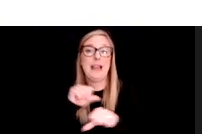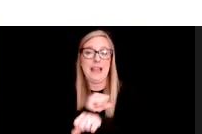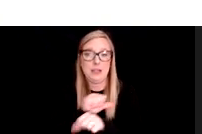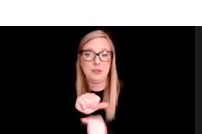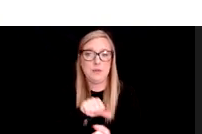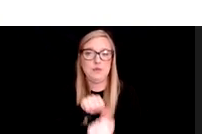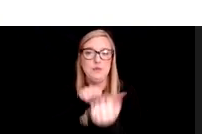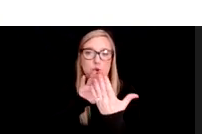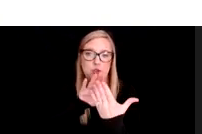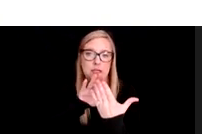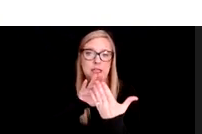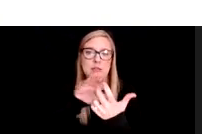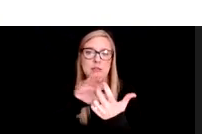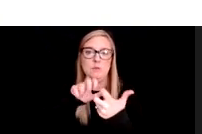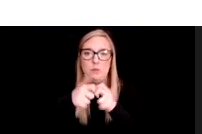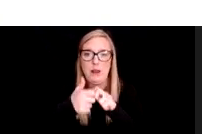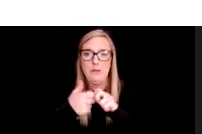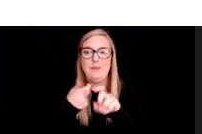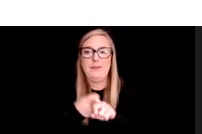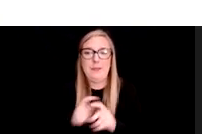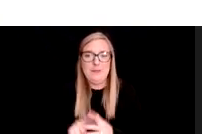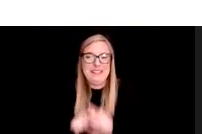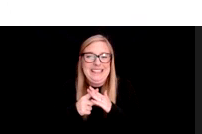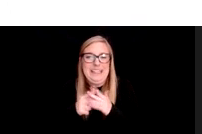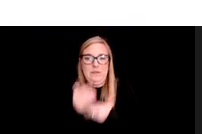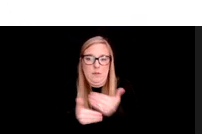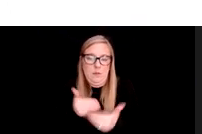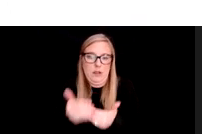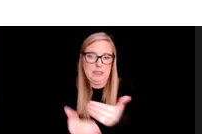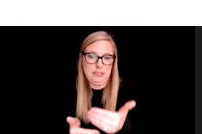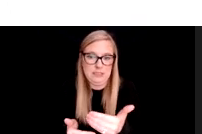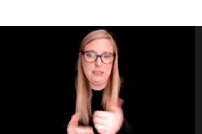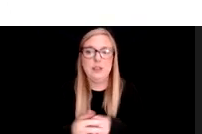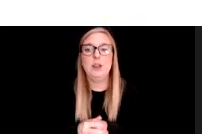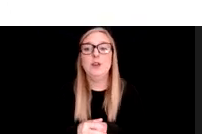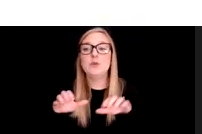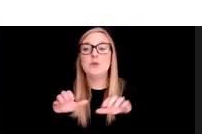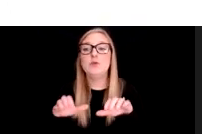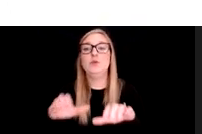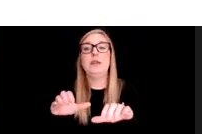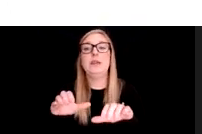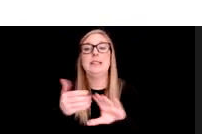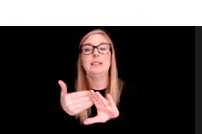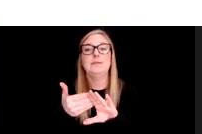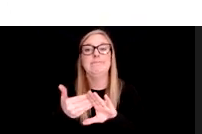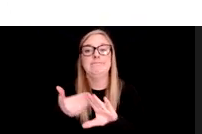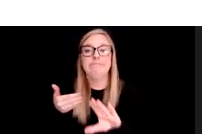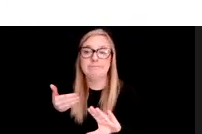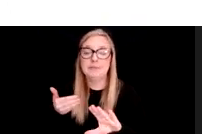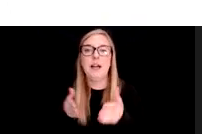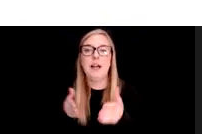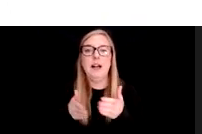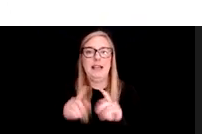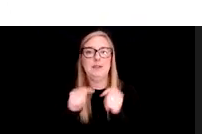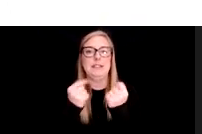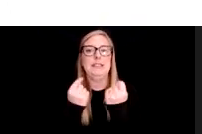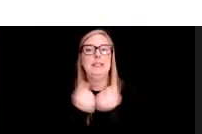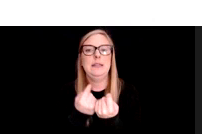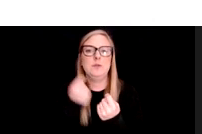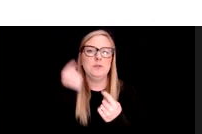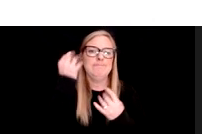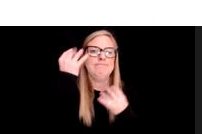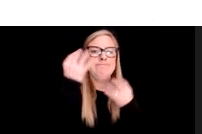this problem from the beginning of the process. So doing this proactively allows the teams to come up with more